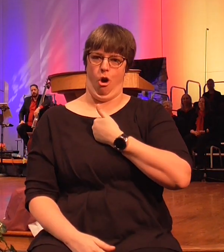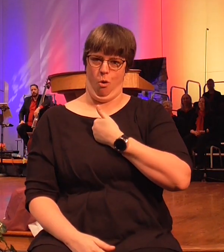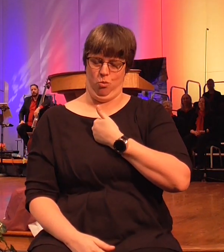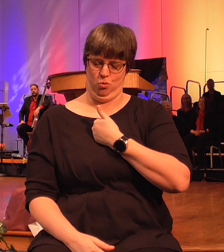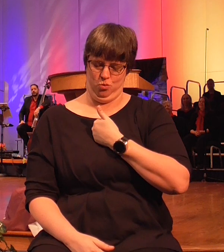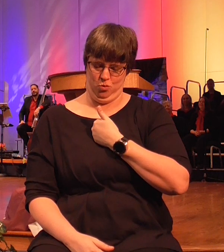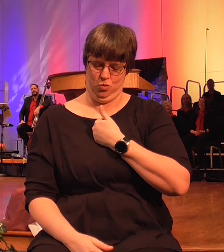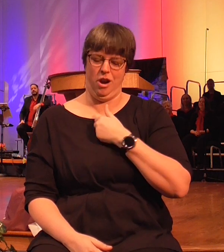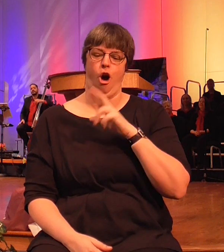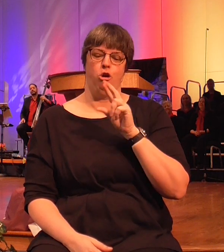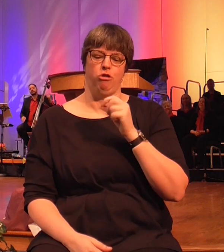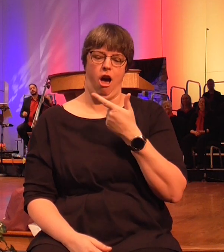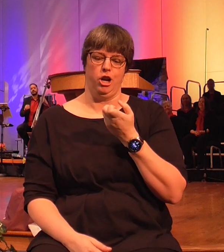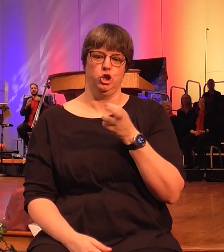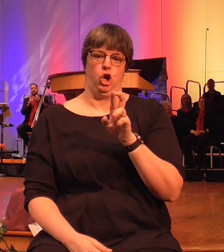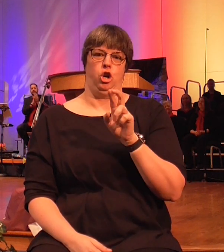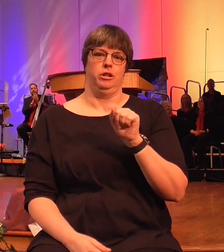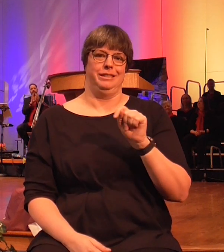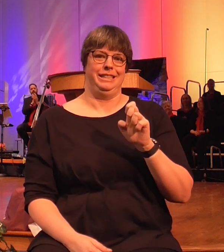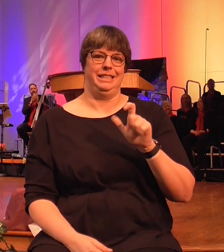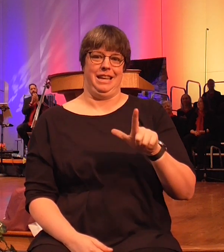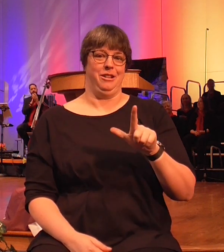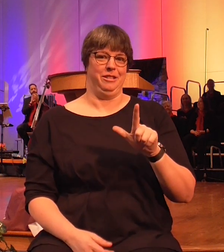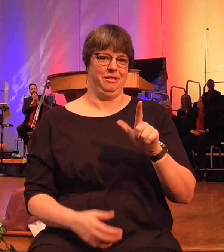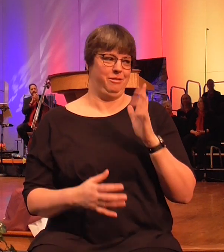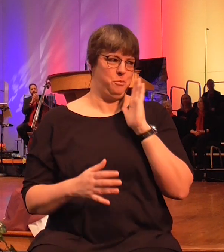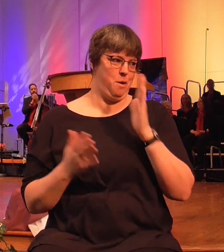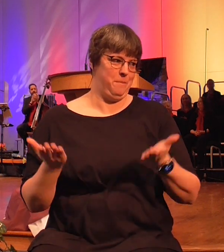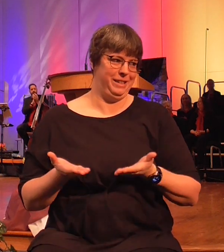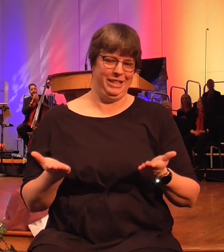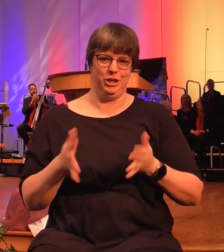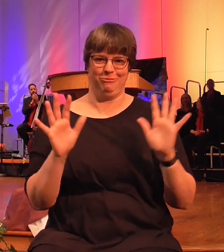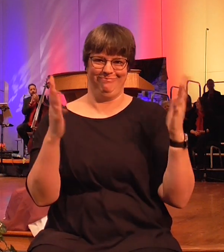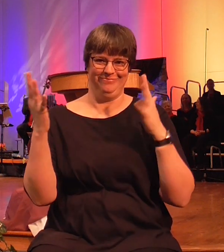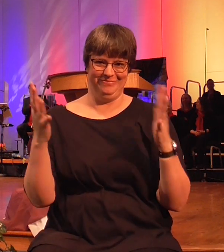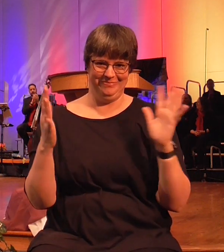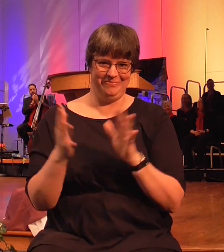Emeritus, Dr. Roger Teel, who'll be speaking with us this morning. Thank you, Dr. Roger.